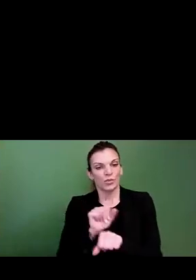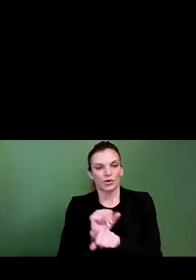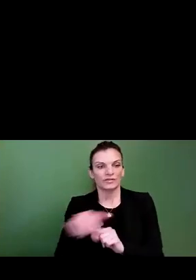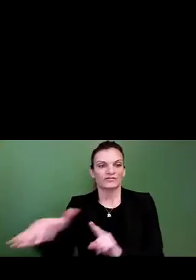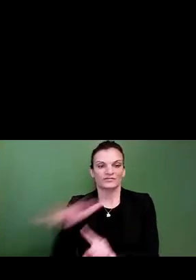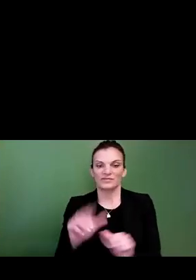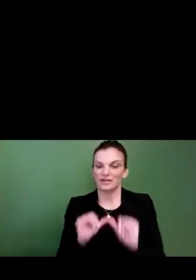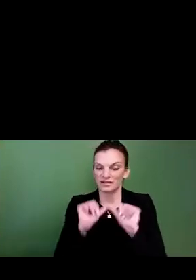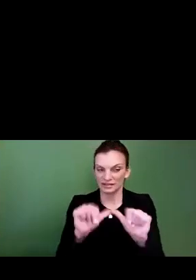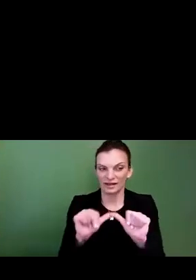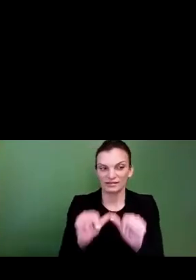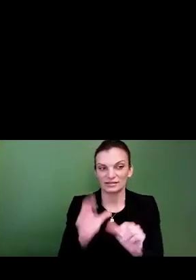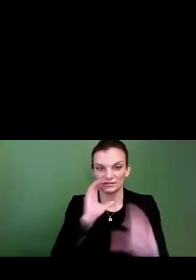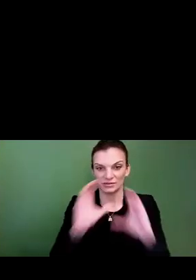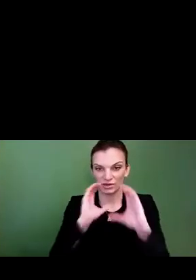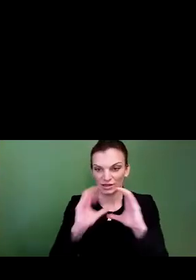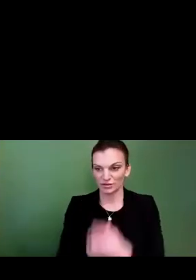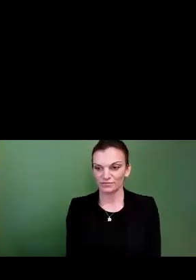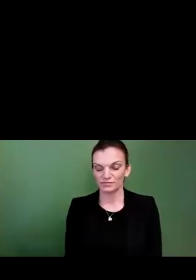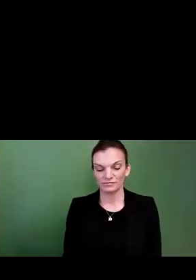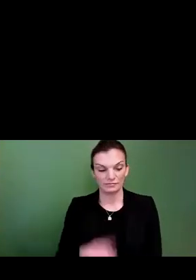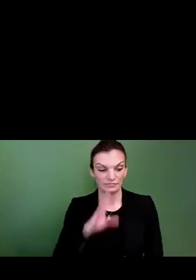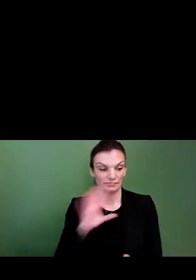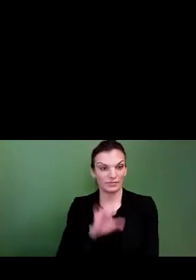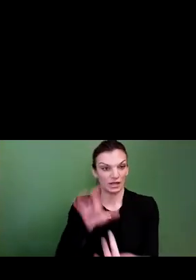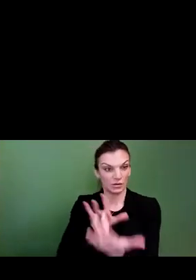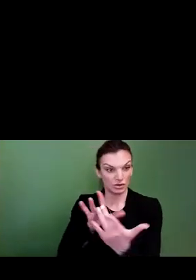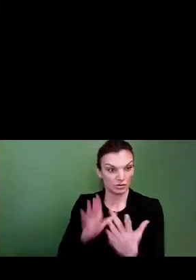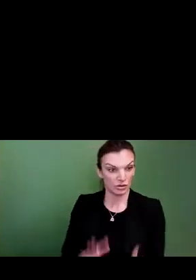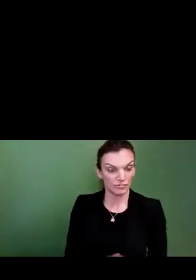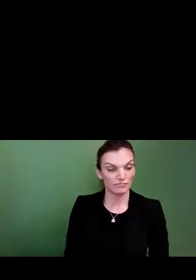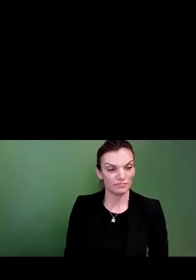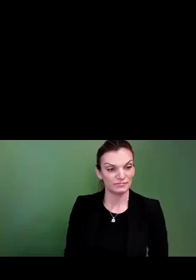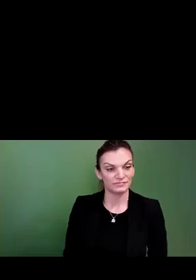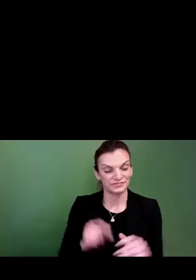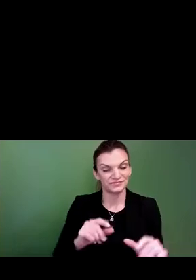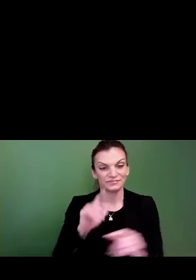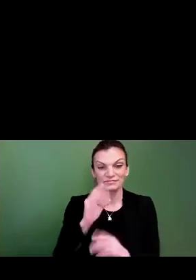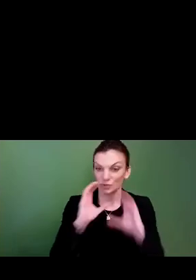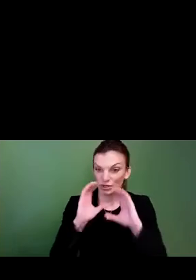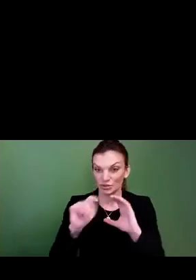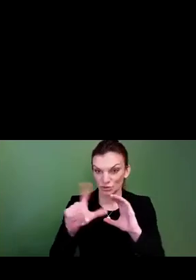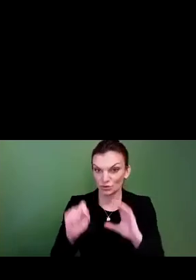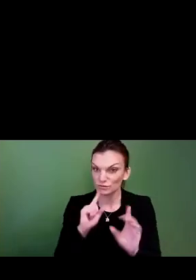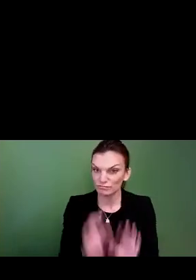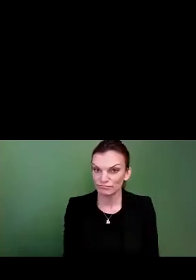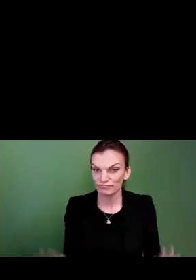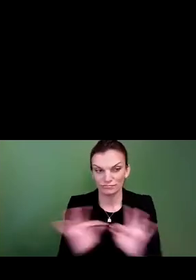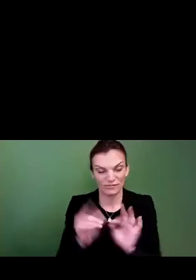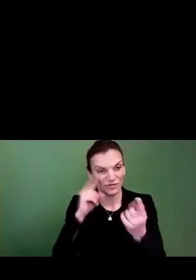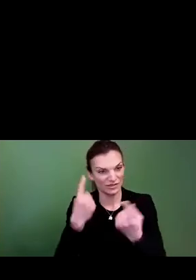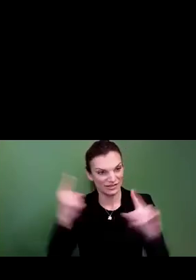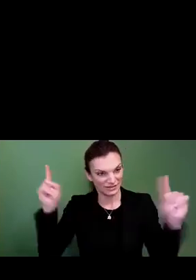constant communication actually, and being reachable. Communication tools are a critical element of success